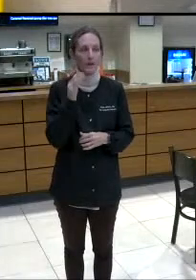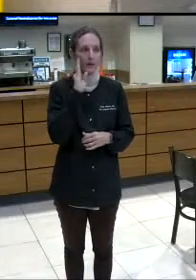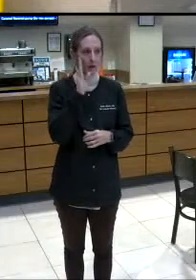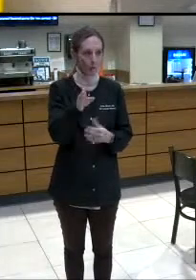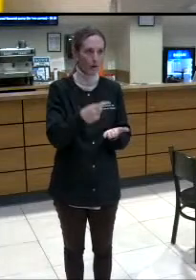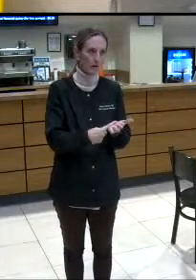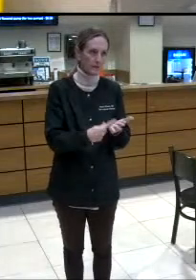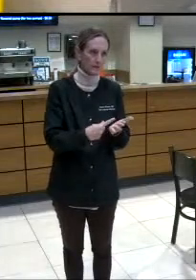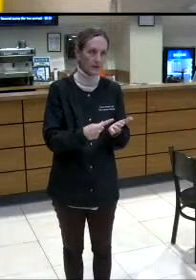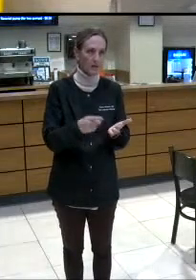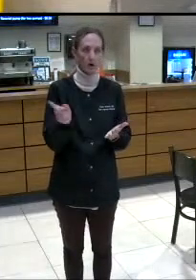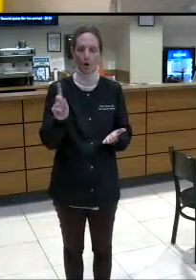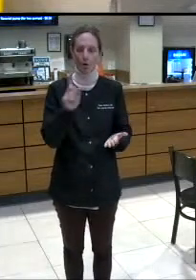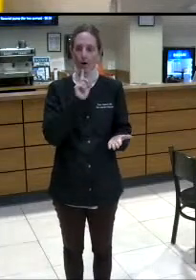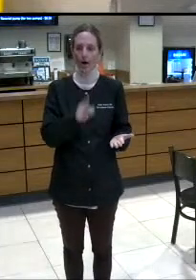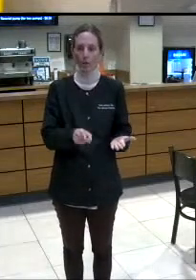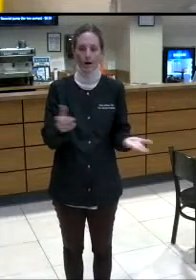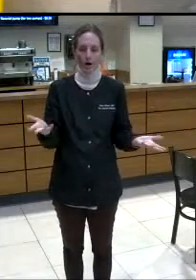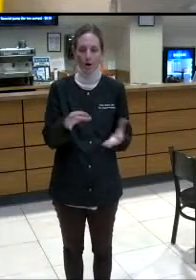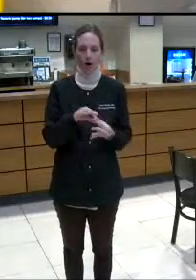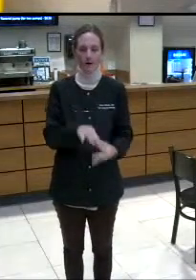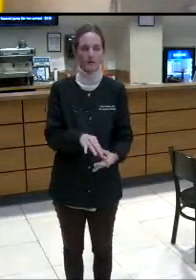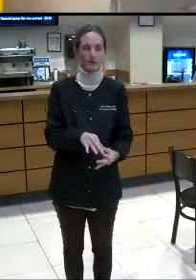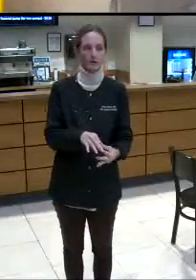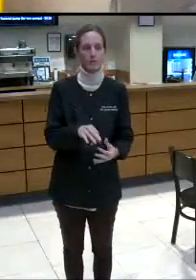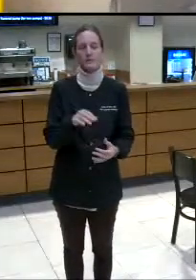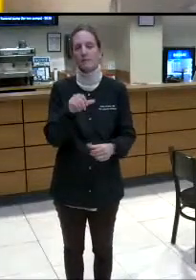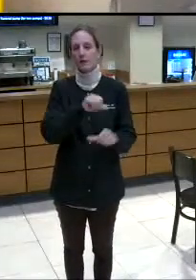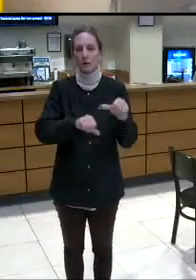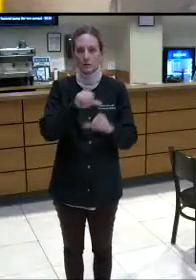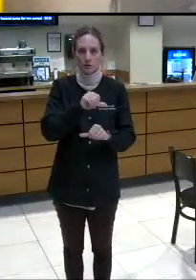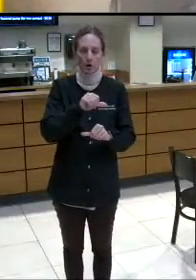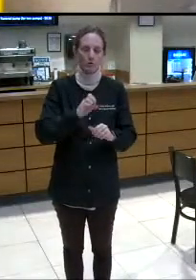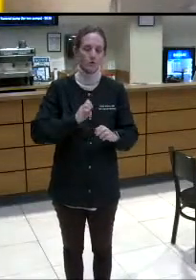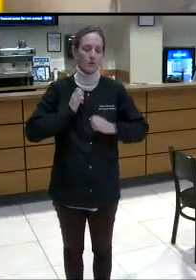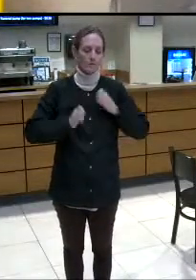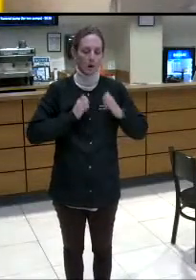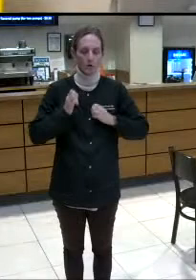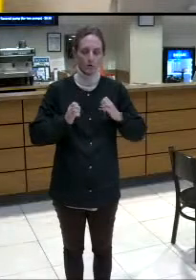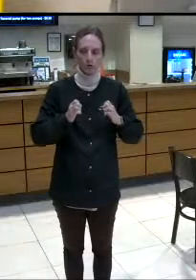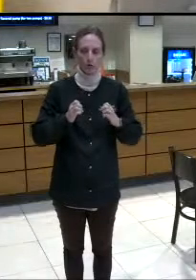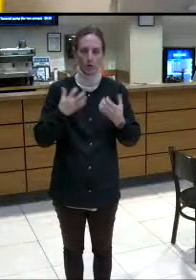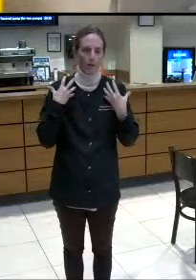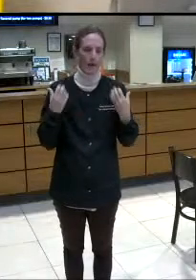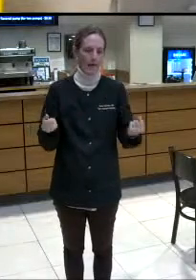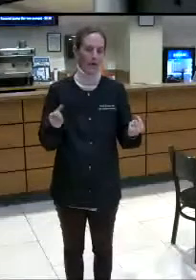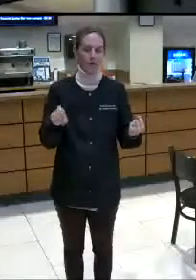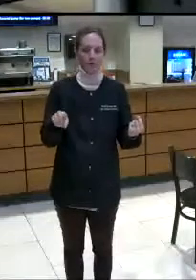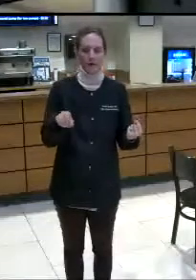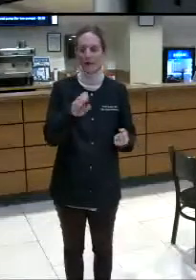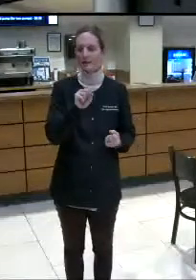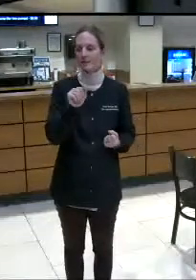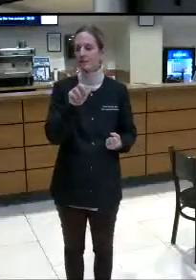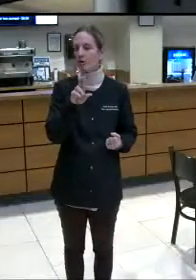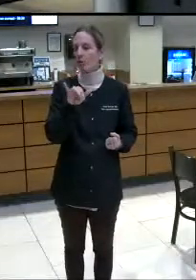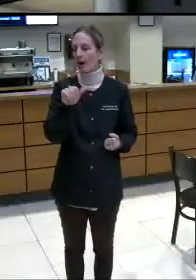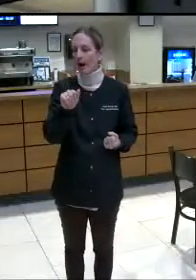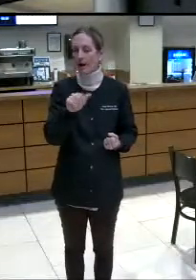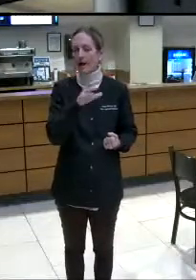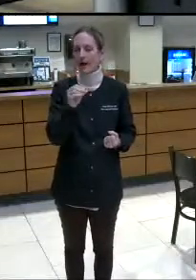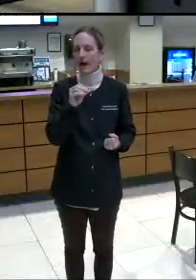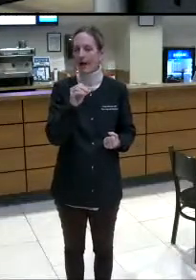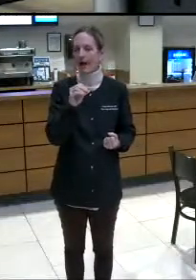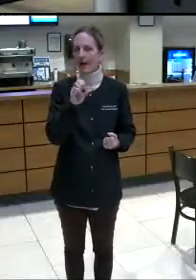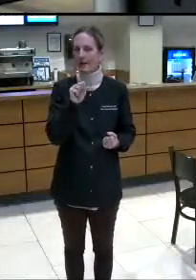we are in terms of social, emotional, mental health needs. And then Soraya and Stephen will be